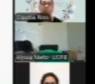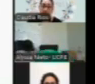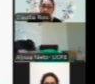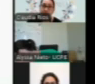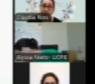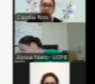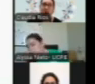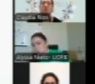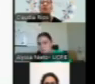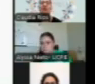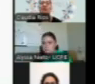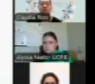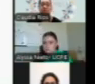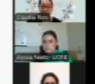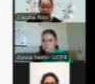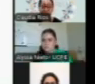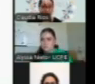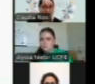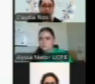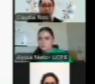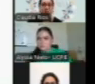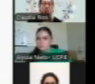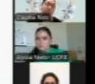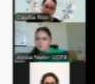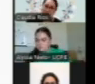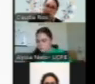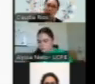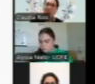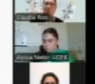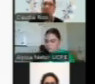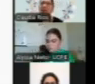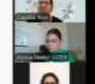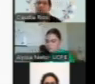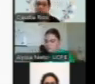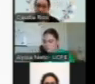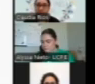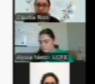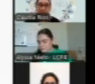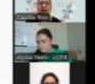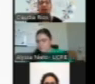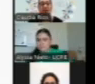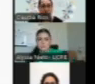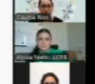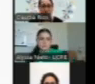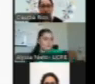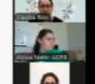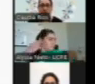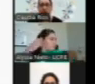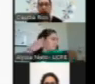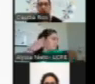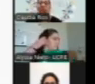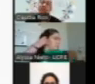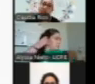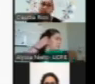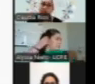um, welcome to come to our, our event on Saturday, which is tomorrow from 9 to 1 p.m. I will be